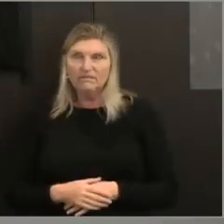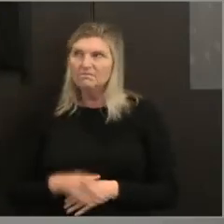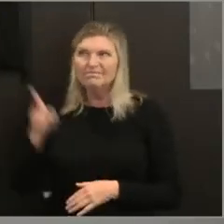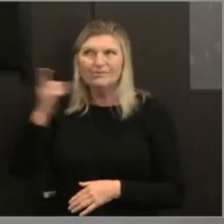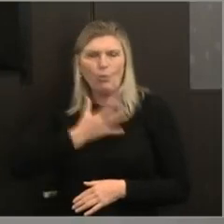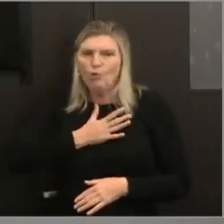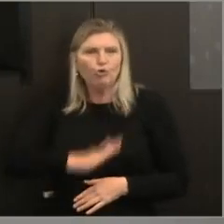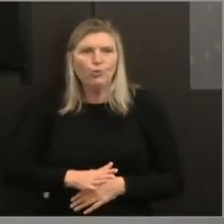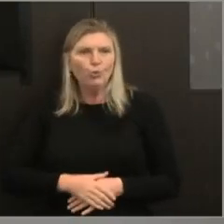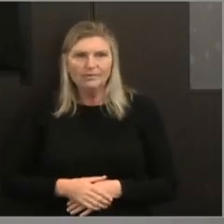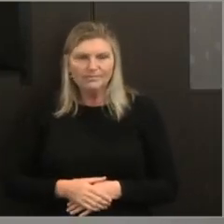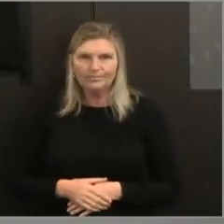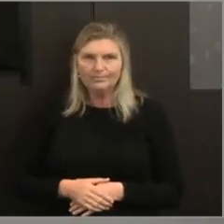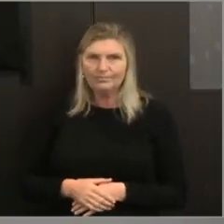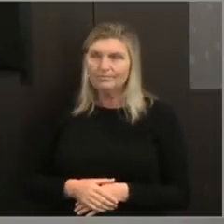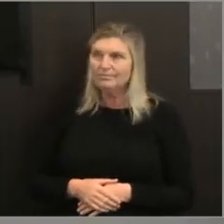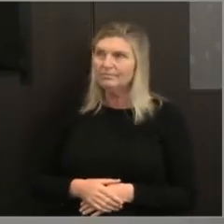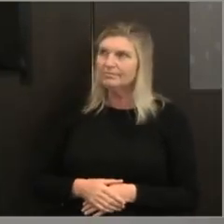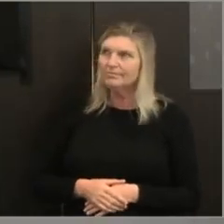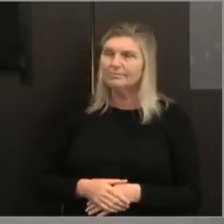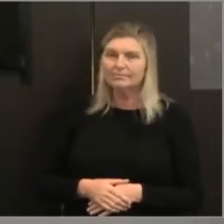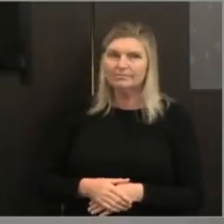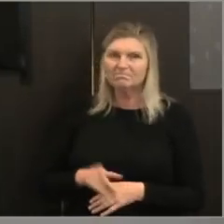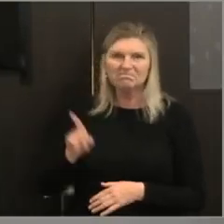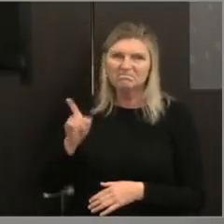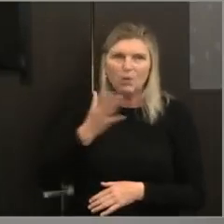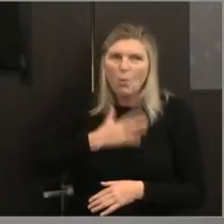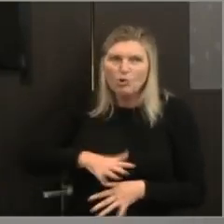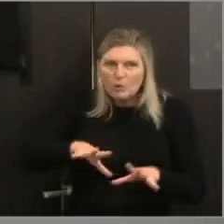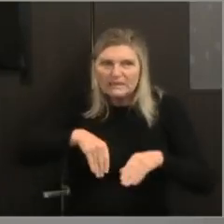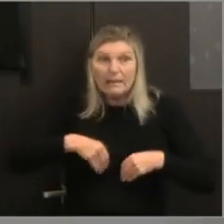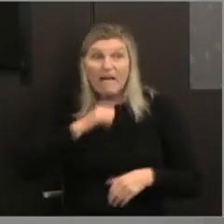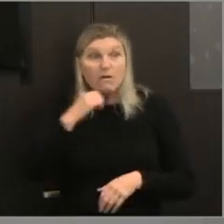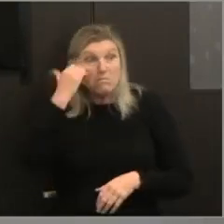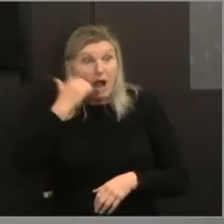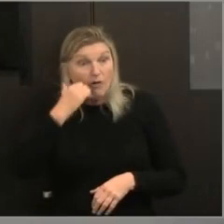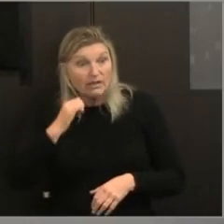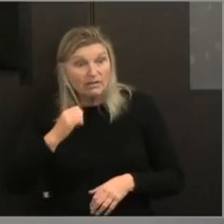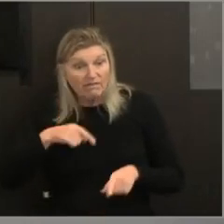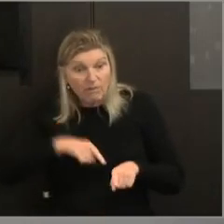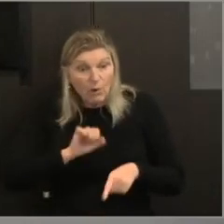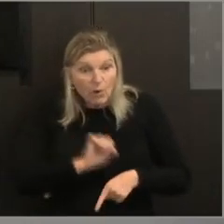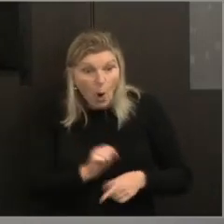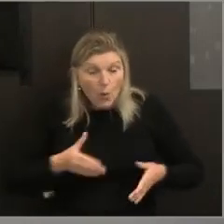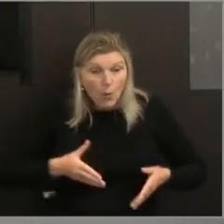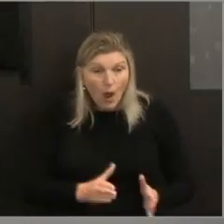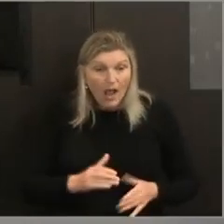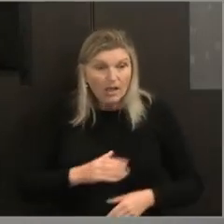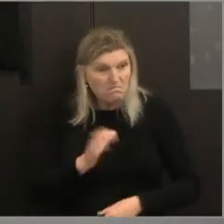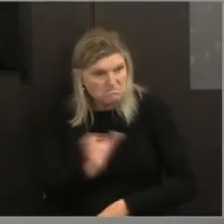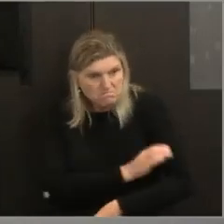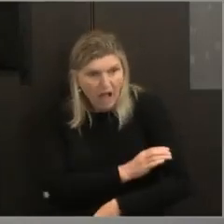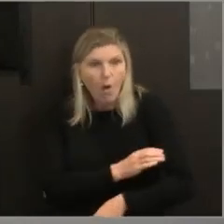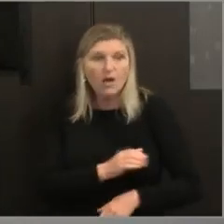unwillingness to acknowledge that if Māori are able to exercise Māori authority in a Māori sphere